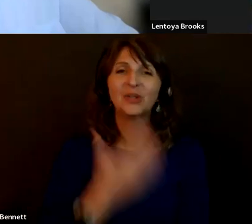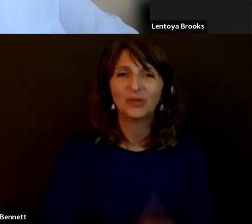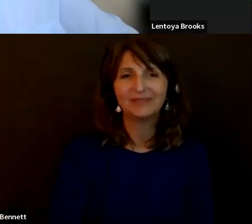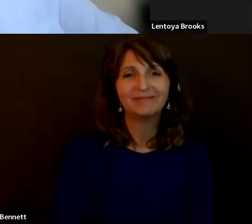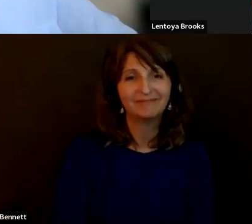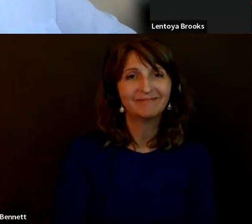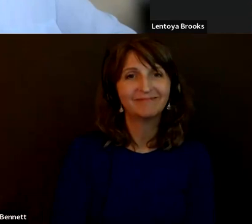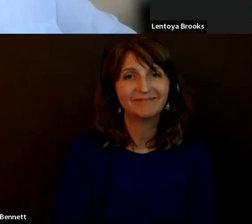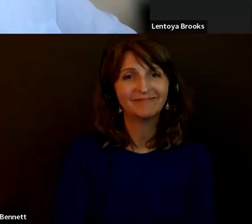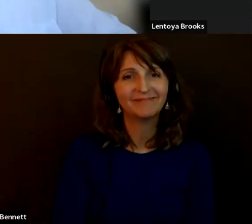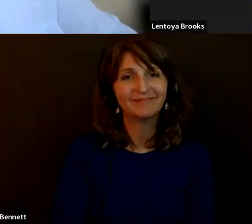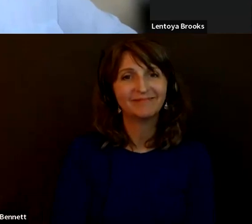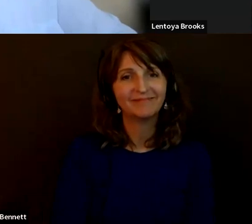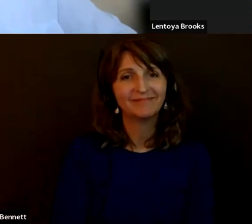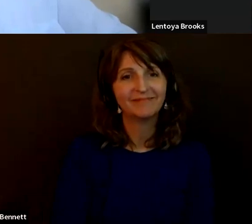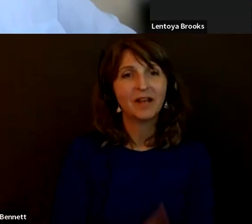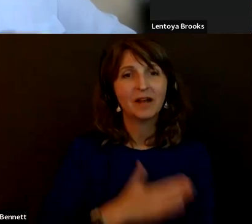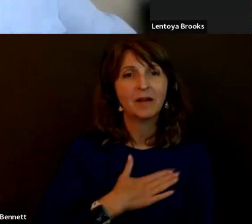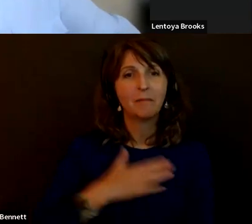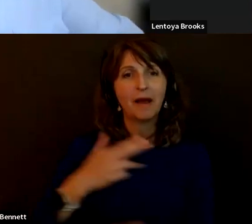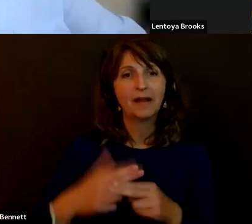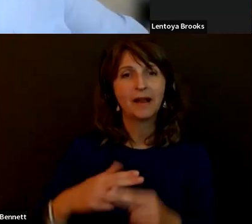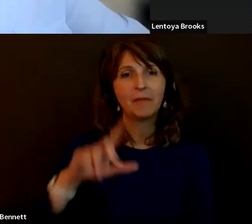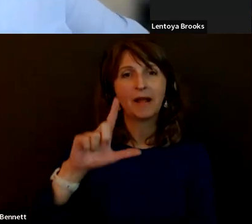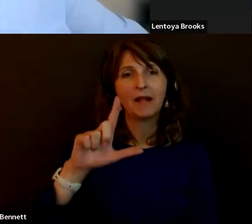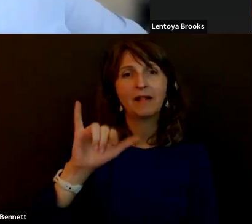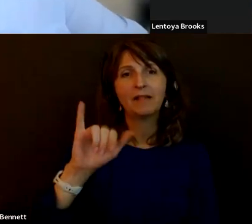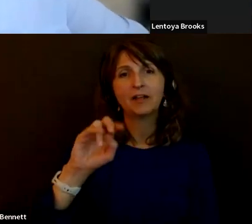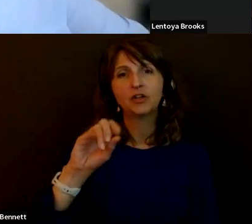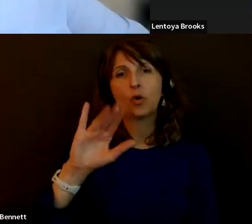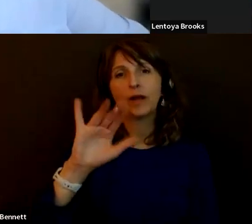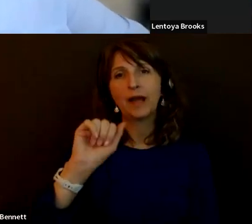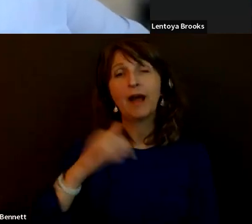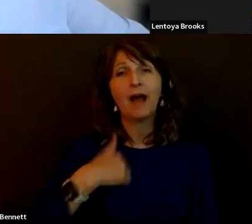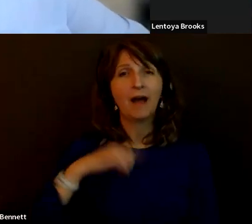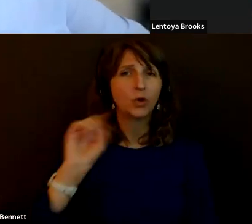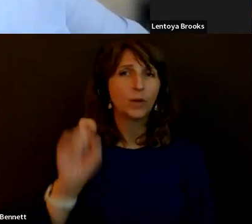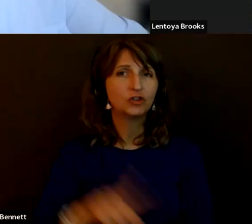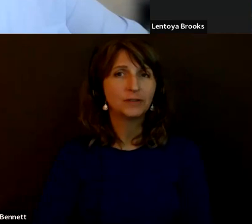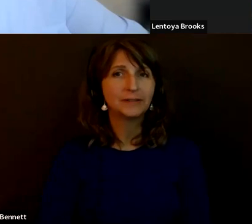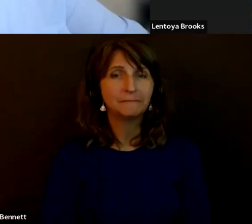course. My name is Lynn Toya. I'd like to ask a question. Okay.